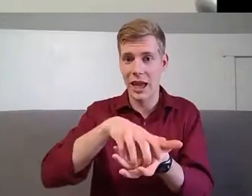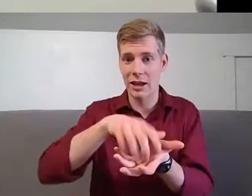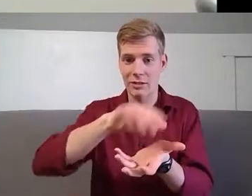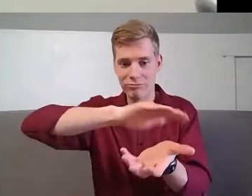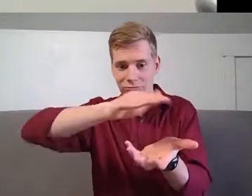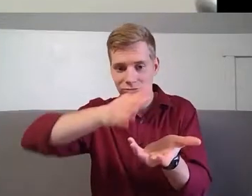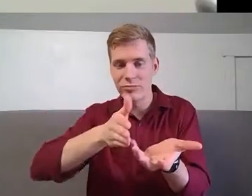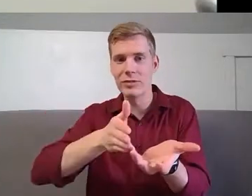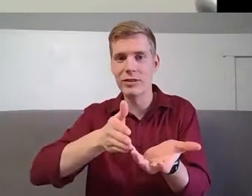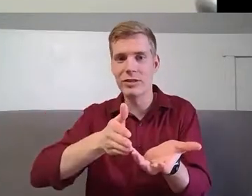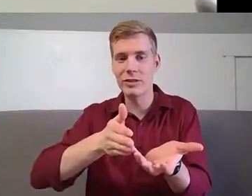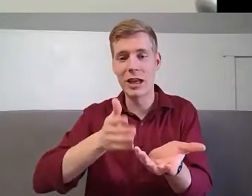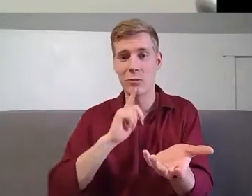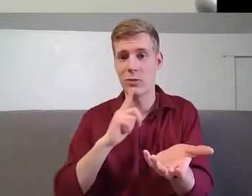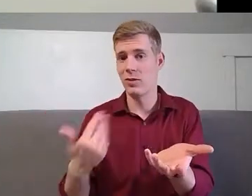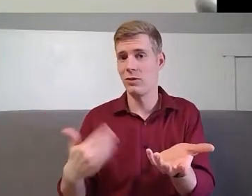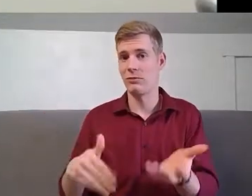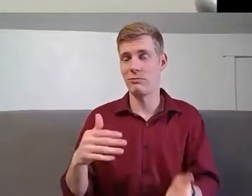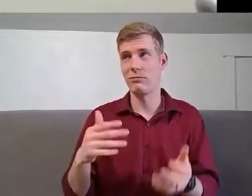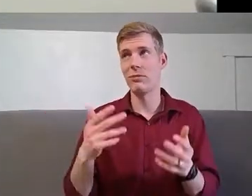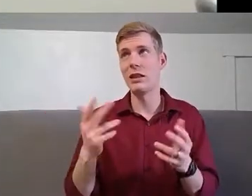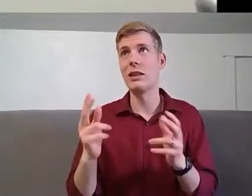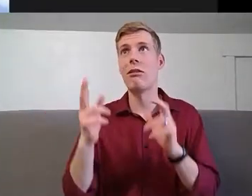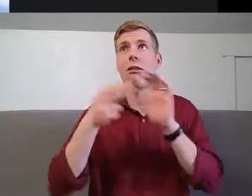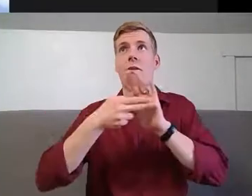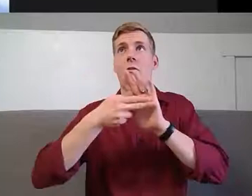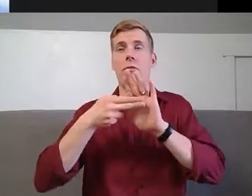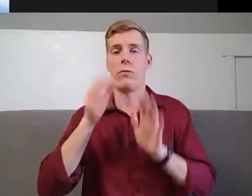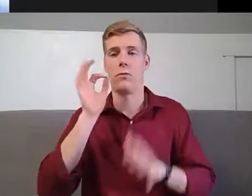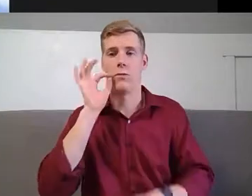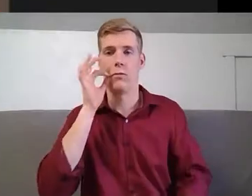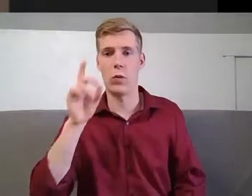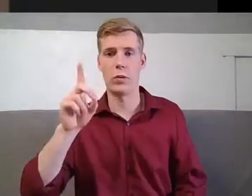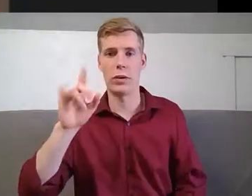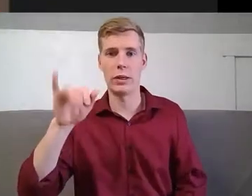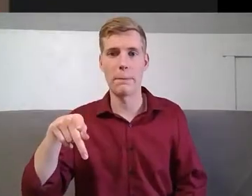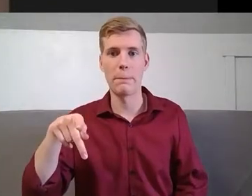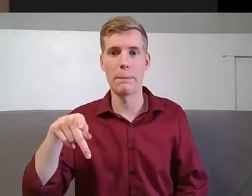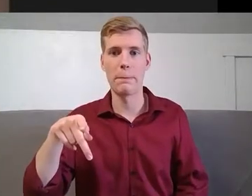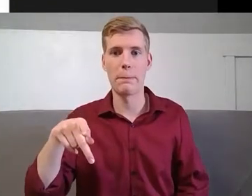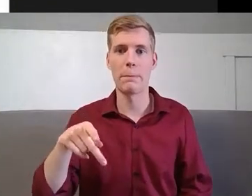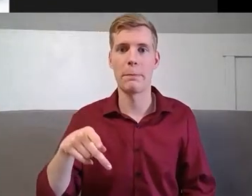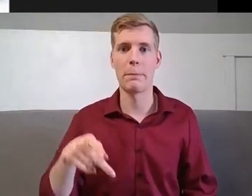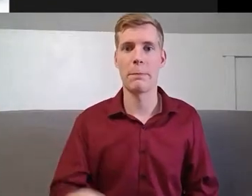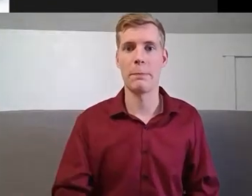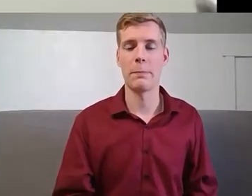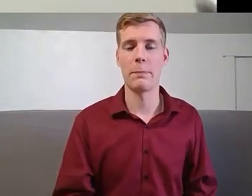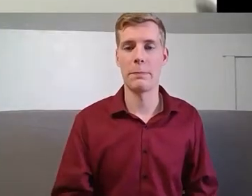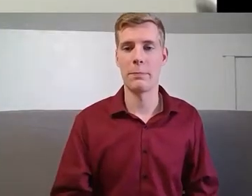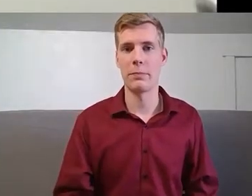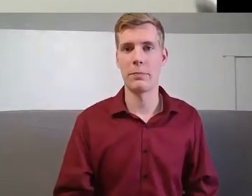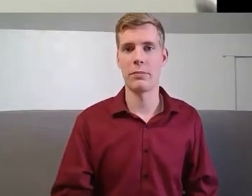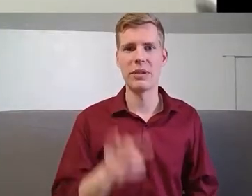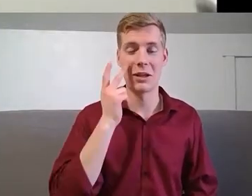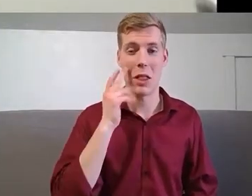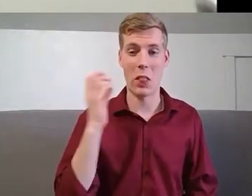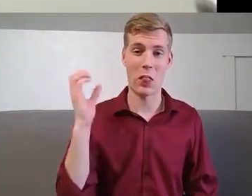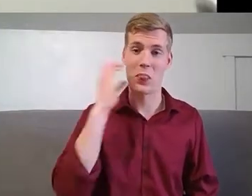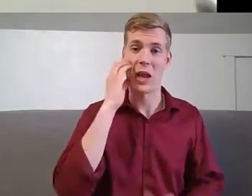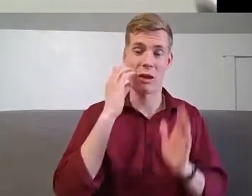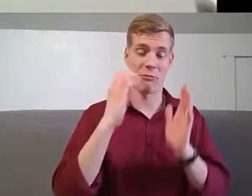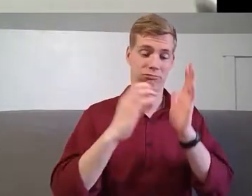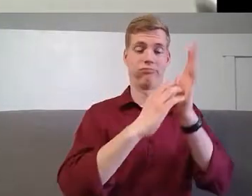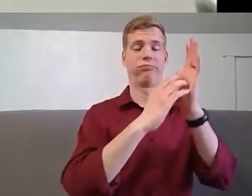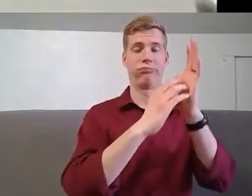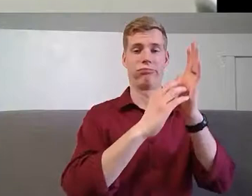But it really is a fruit dip. But it's just fantastic with how thick it is and